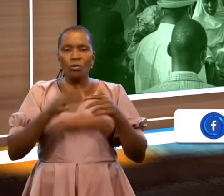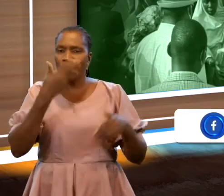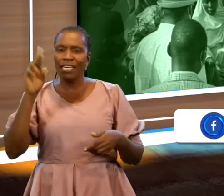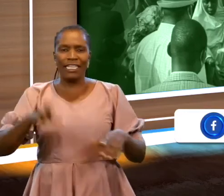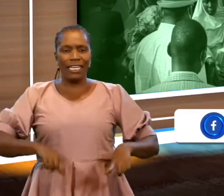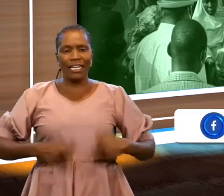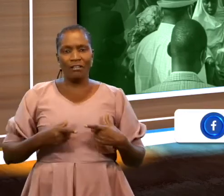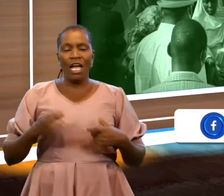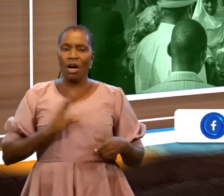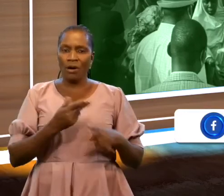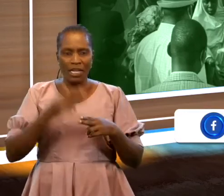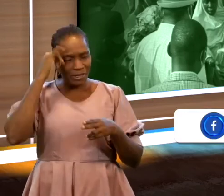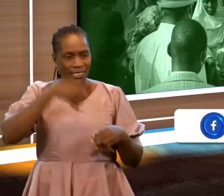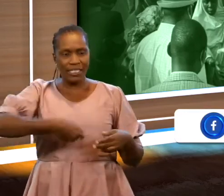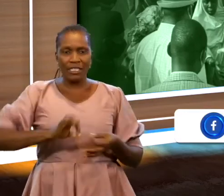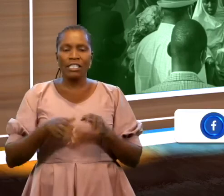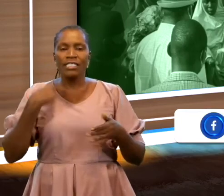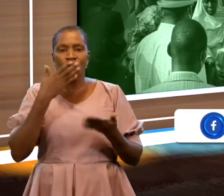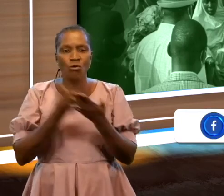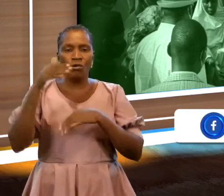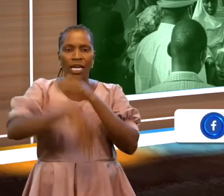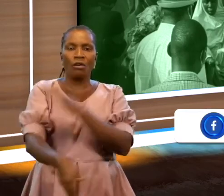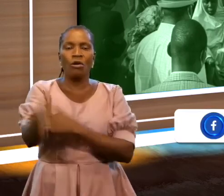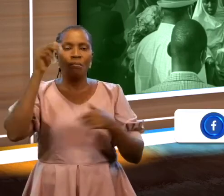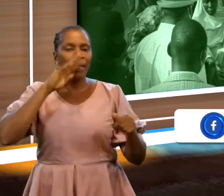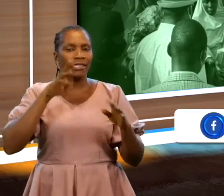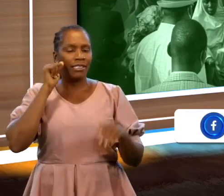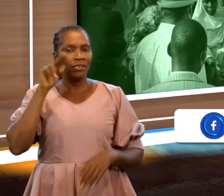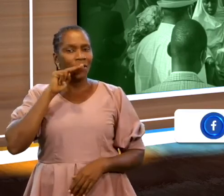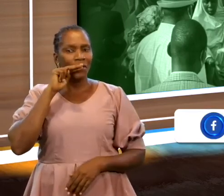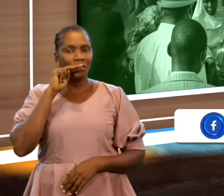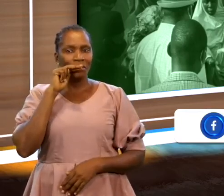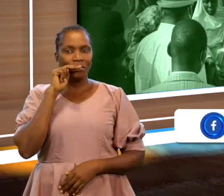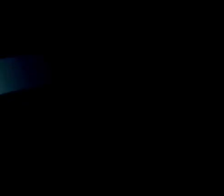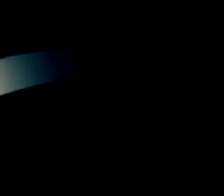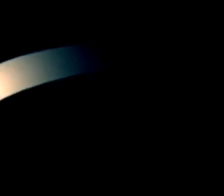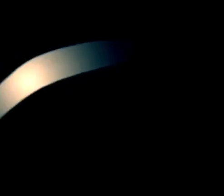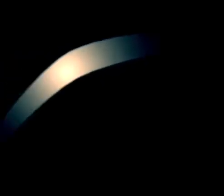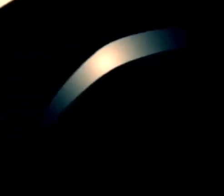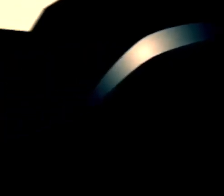government to better their lives. My name is Habiba Zokzok, saying good night and God bless Nigeria.